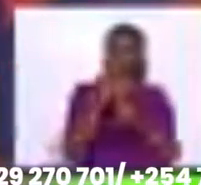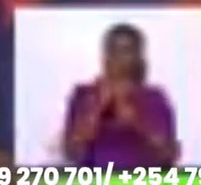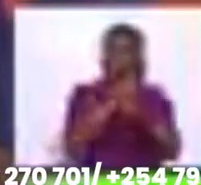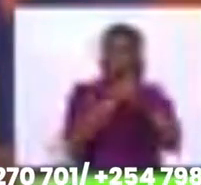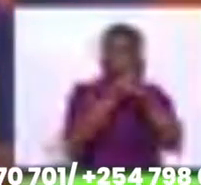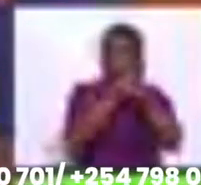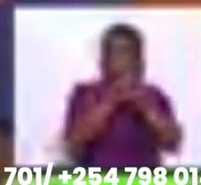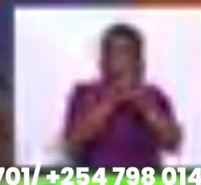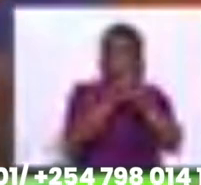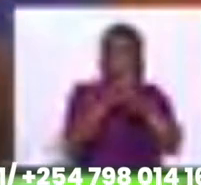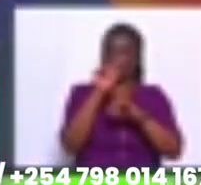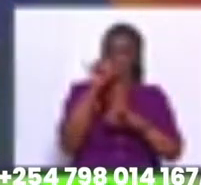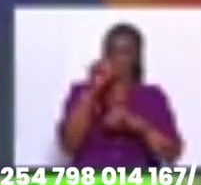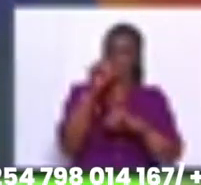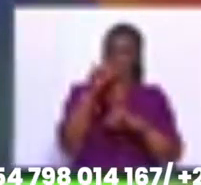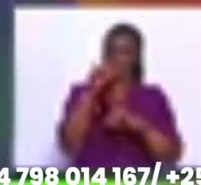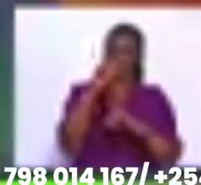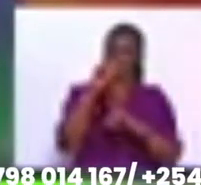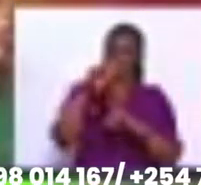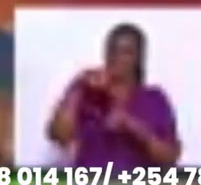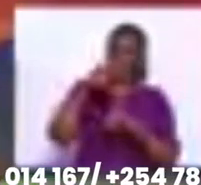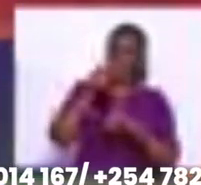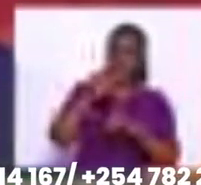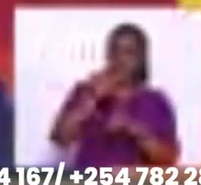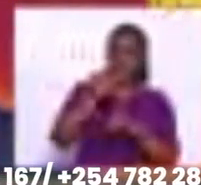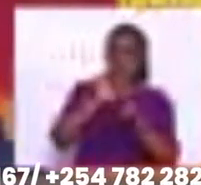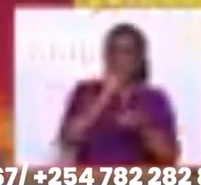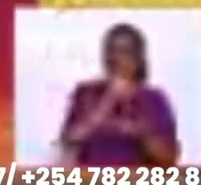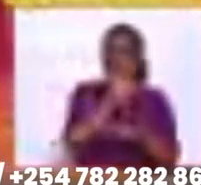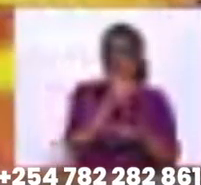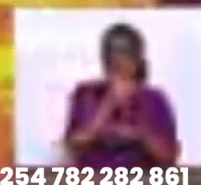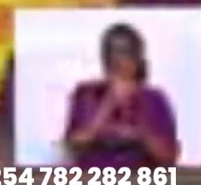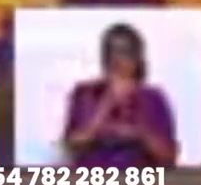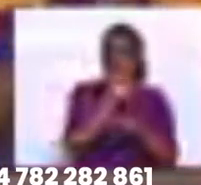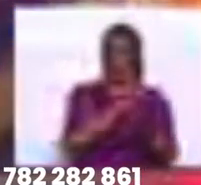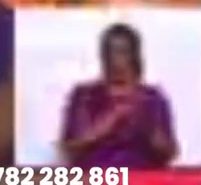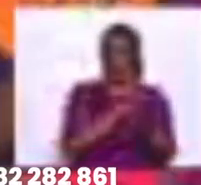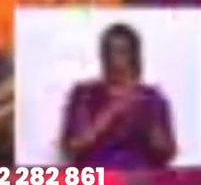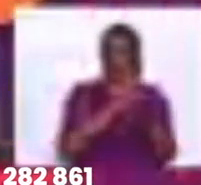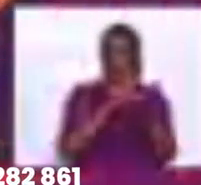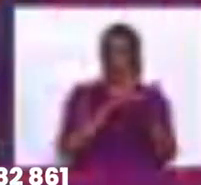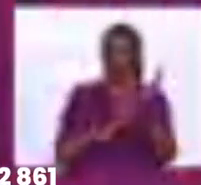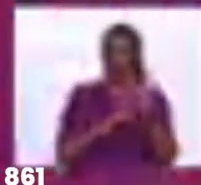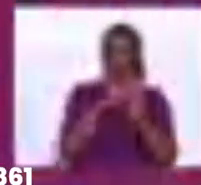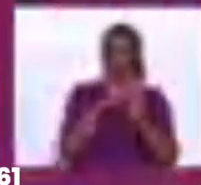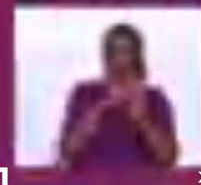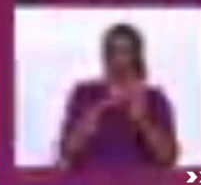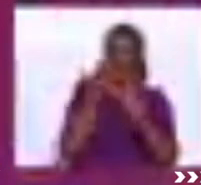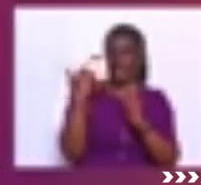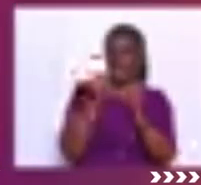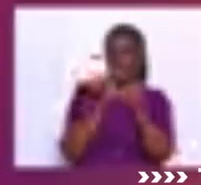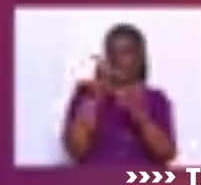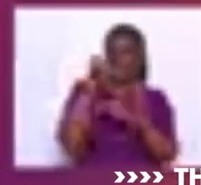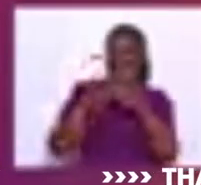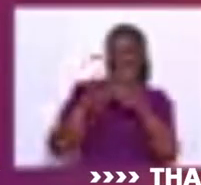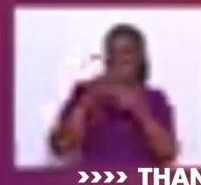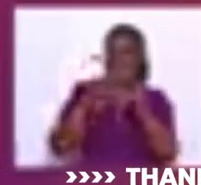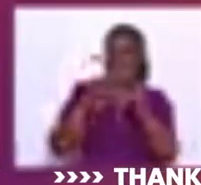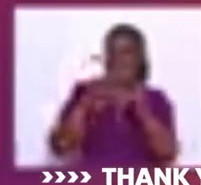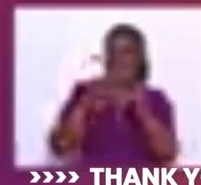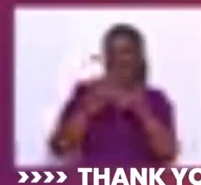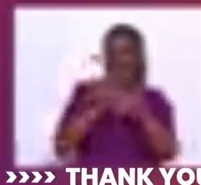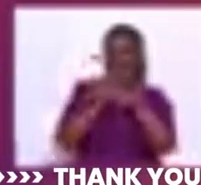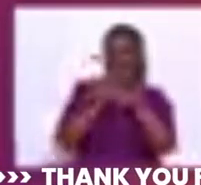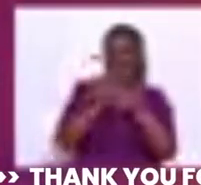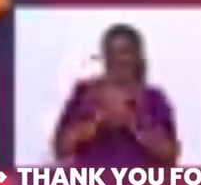immunotherapy? Always ask that question. Immunotherapy has been developed over the last 10 years, and what it does, it uses your own